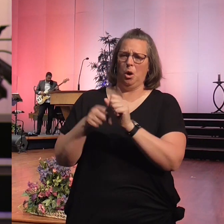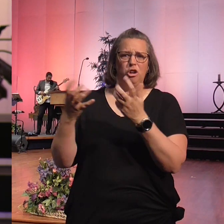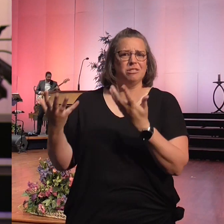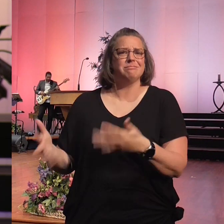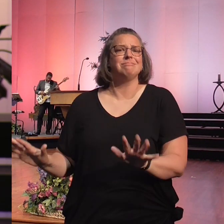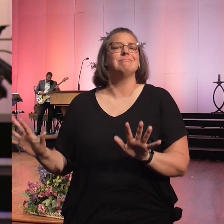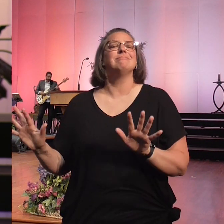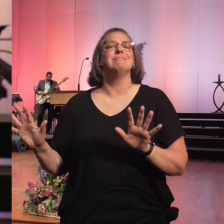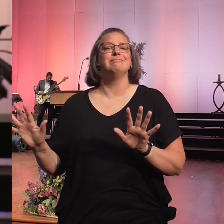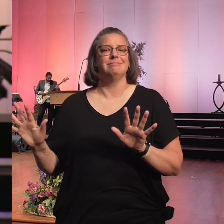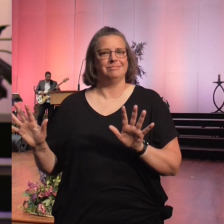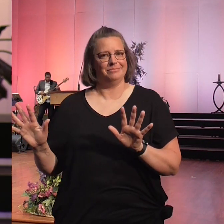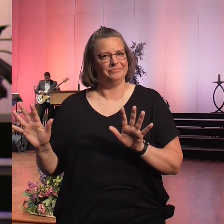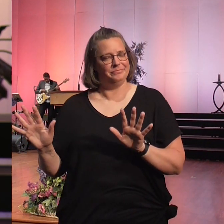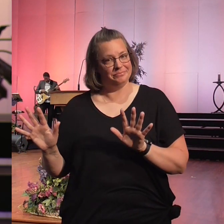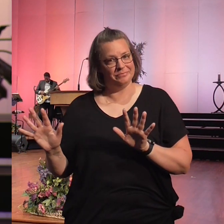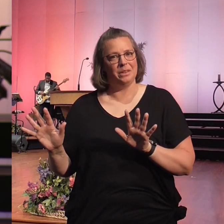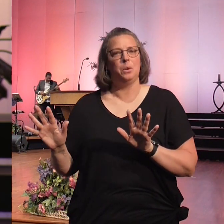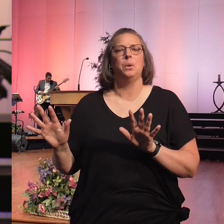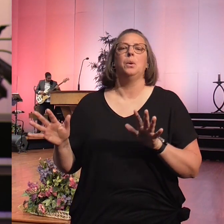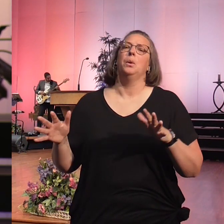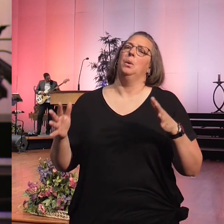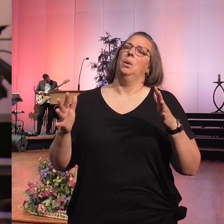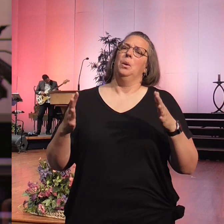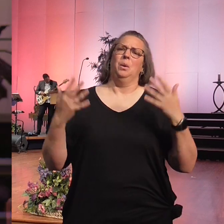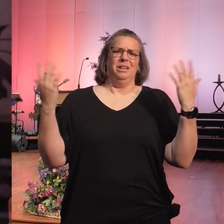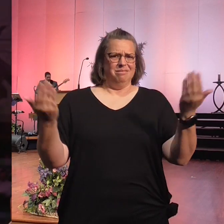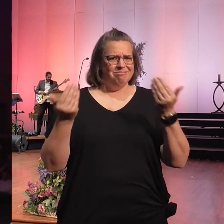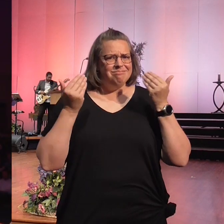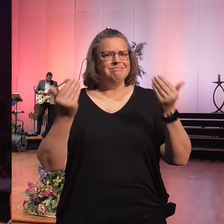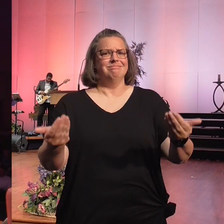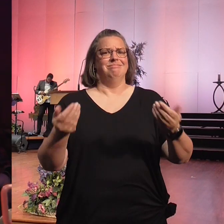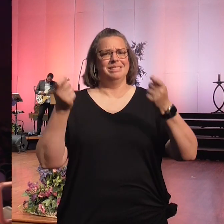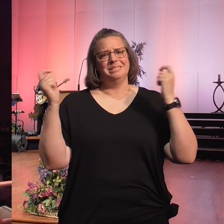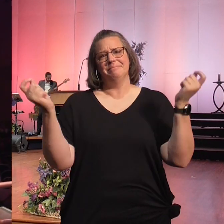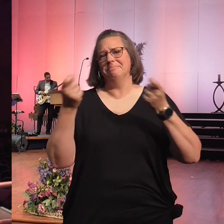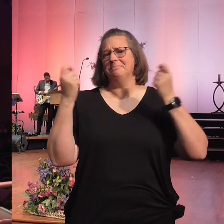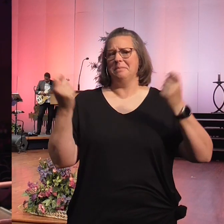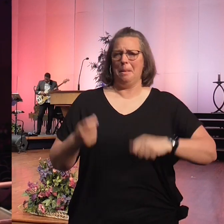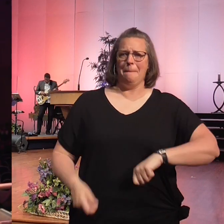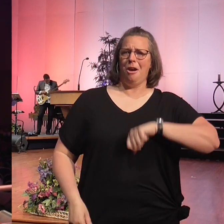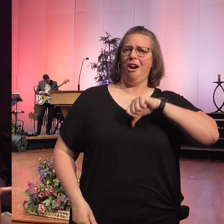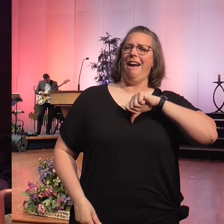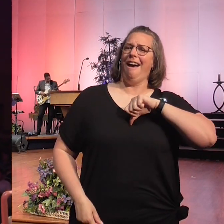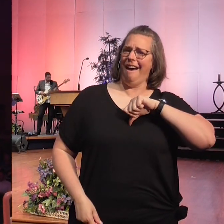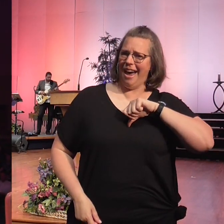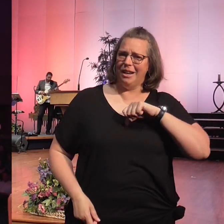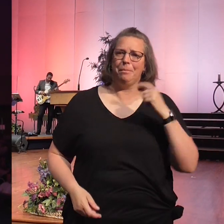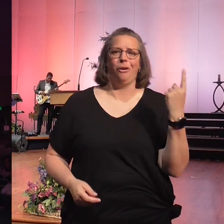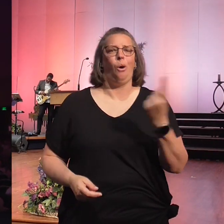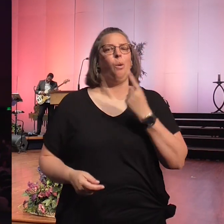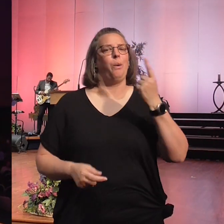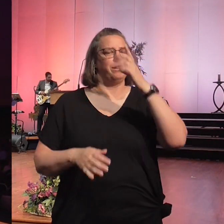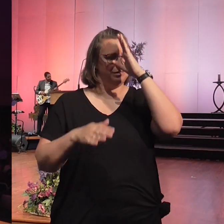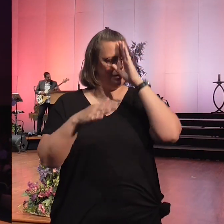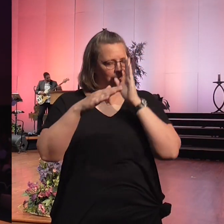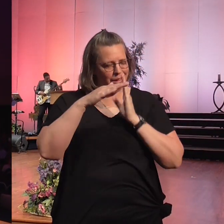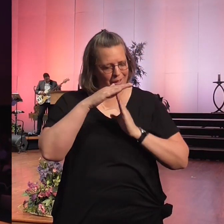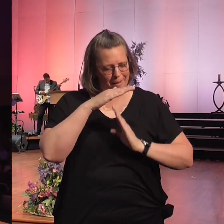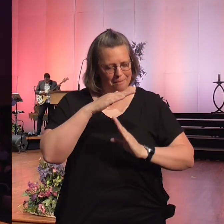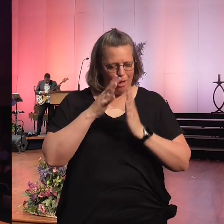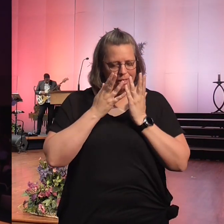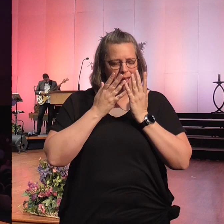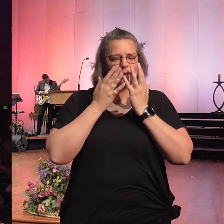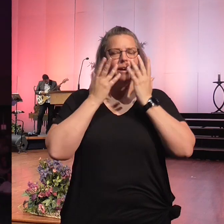is realized, let yourself feel the pride, but always stay humble